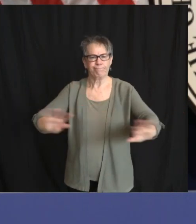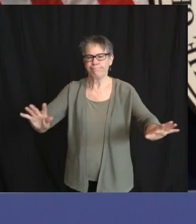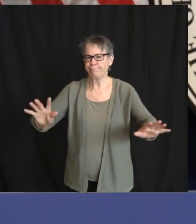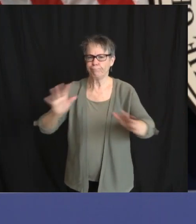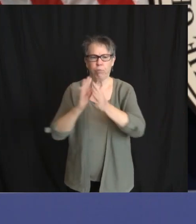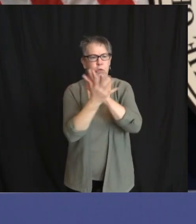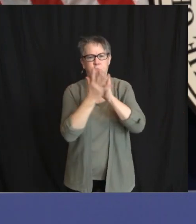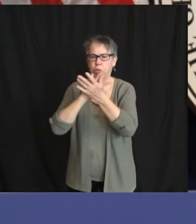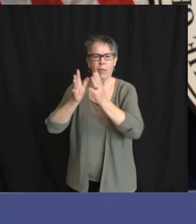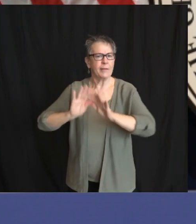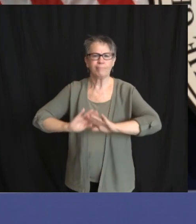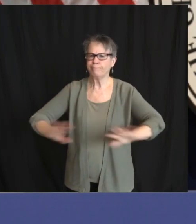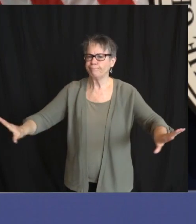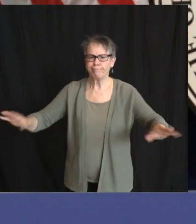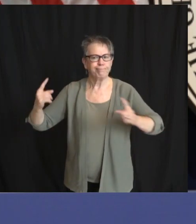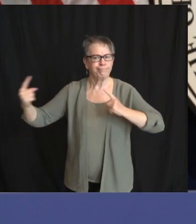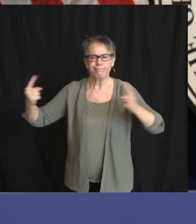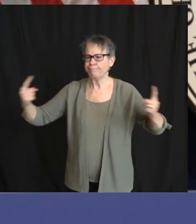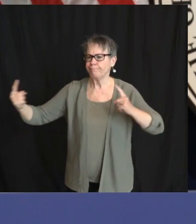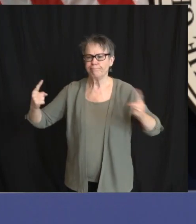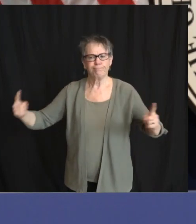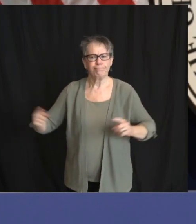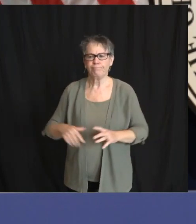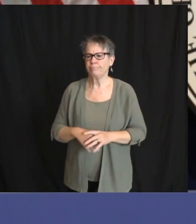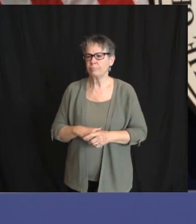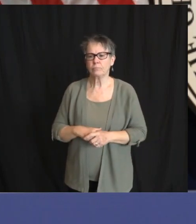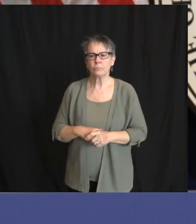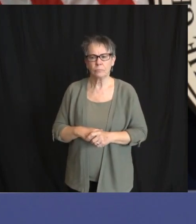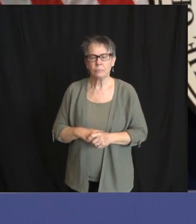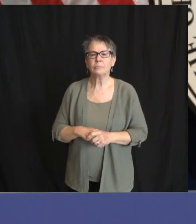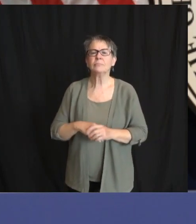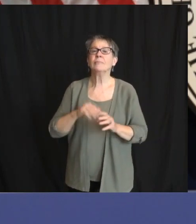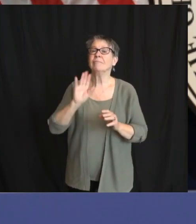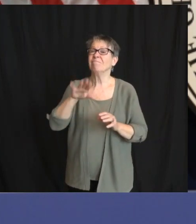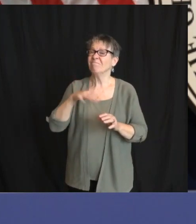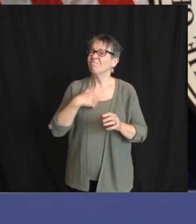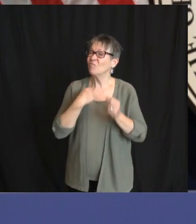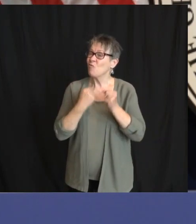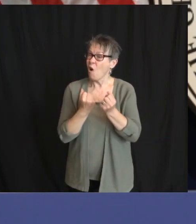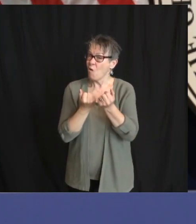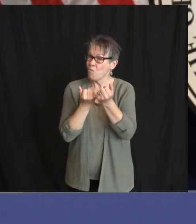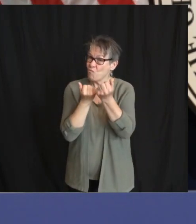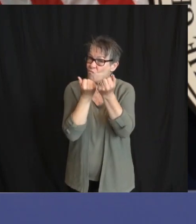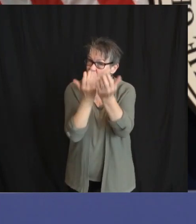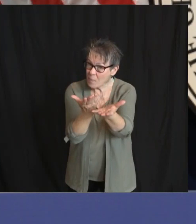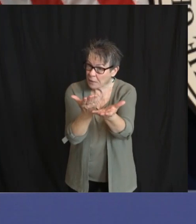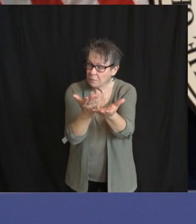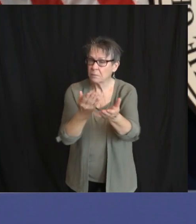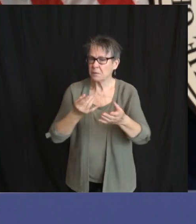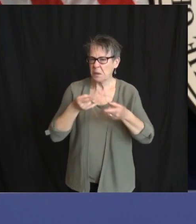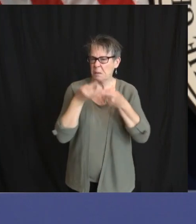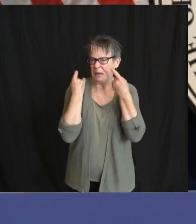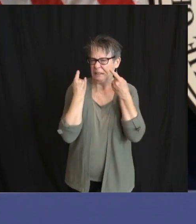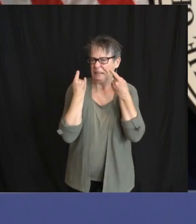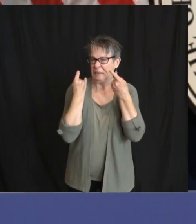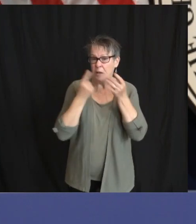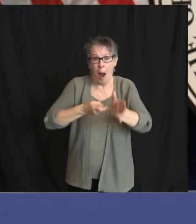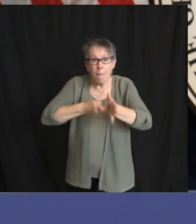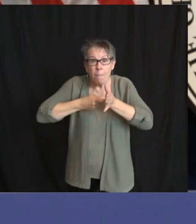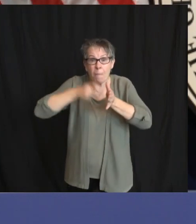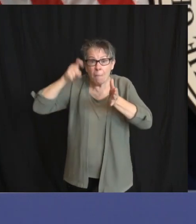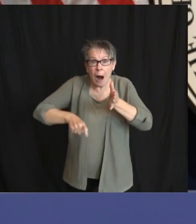through a variety of different ways. It'll be state park police. It'll be enforced by the county, clearly at the county level.